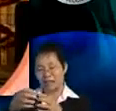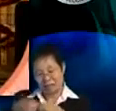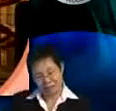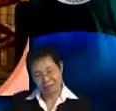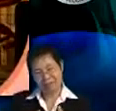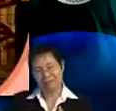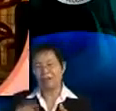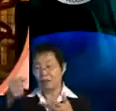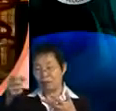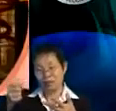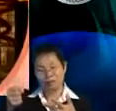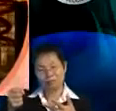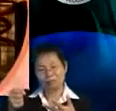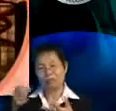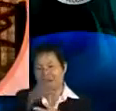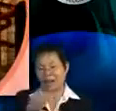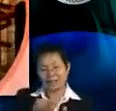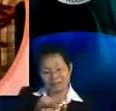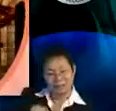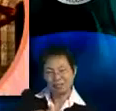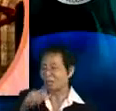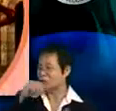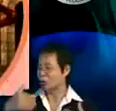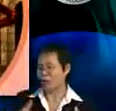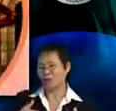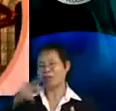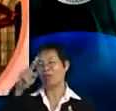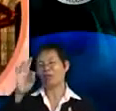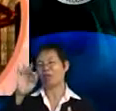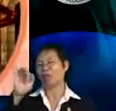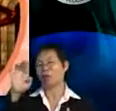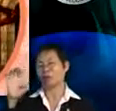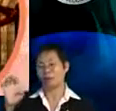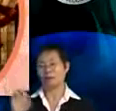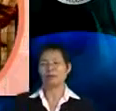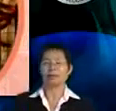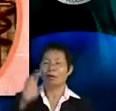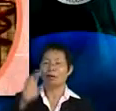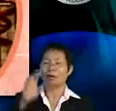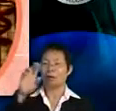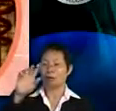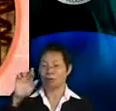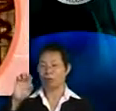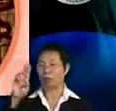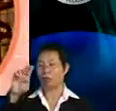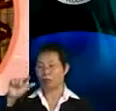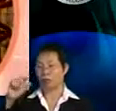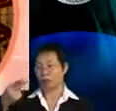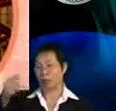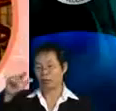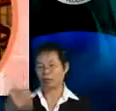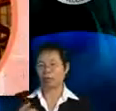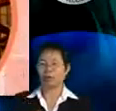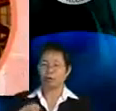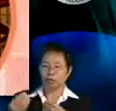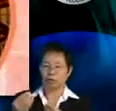eggs, milk, and cheese do not contain fiber. Roughage provides bulk to food and helps